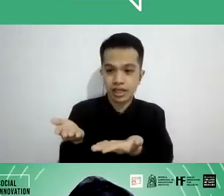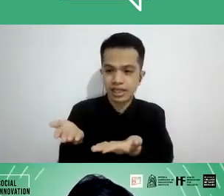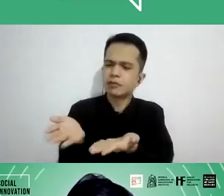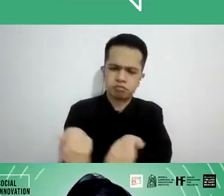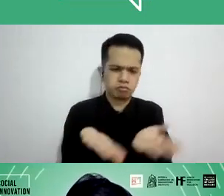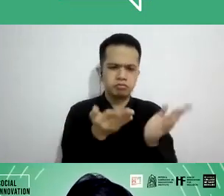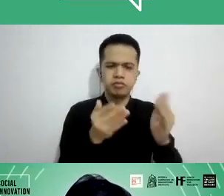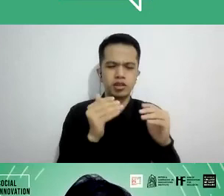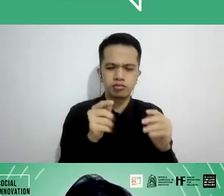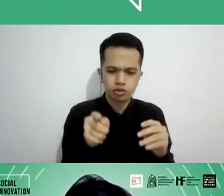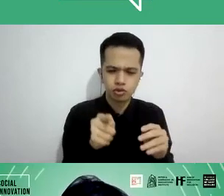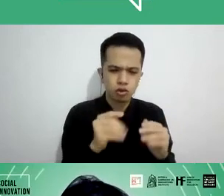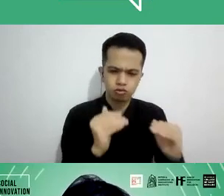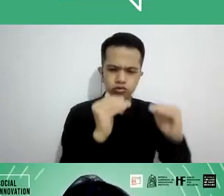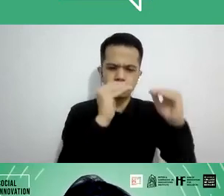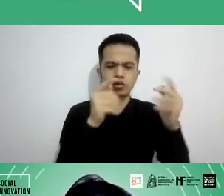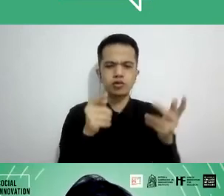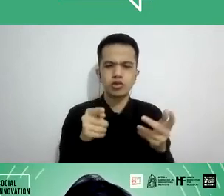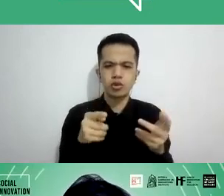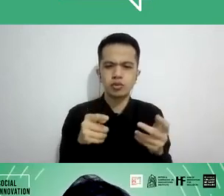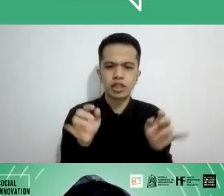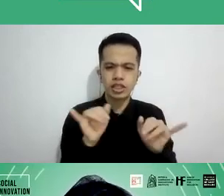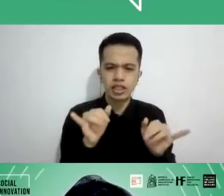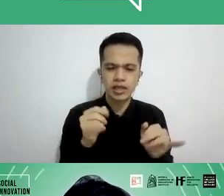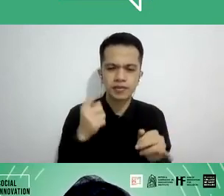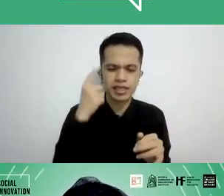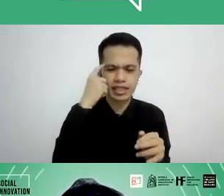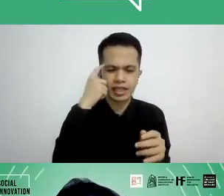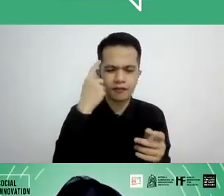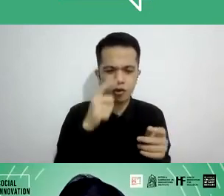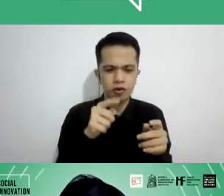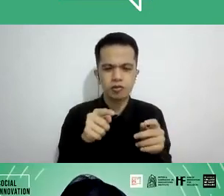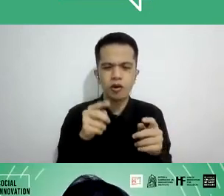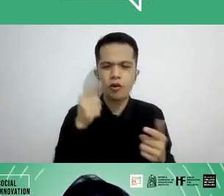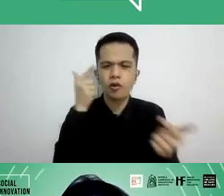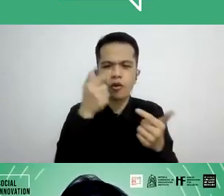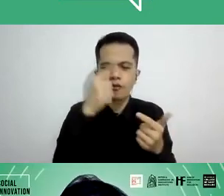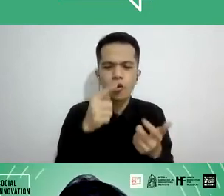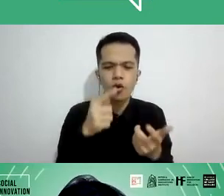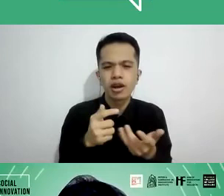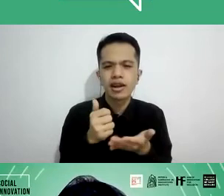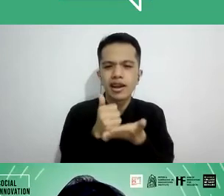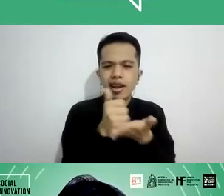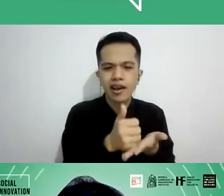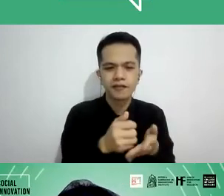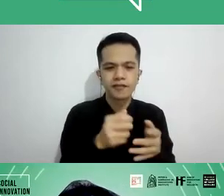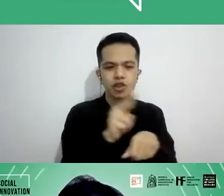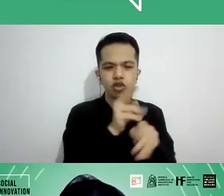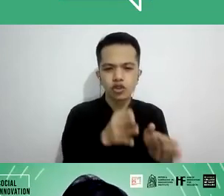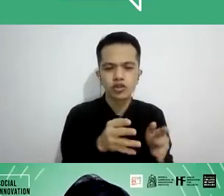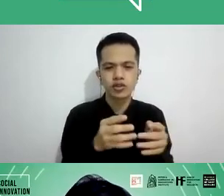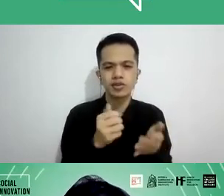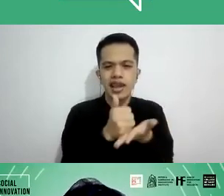without keeping in mind the possibility of a smart city, which aims to help users, help